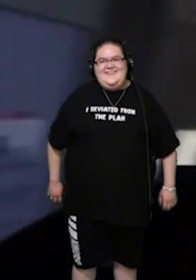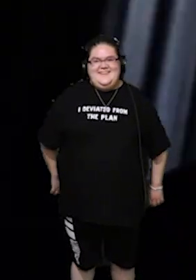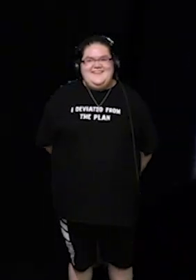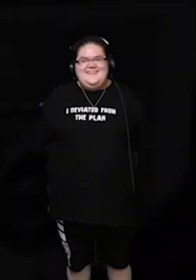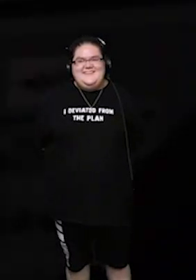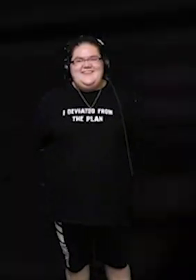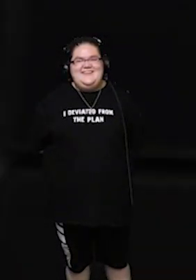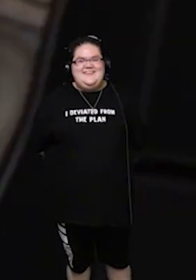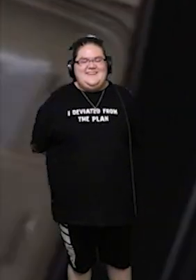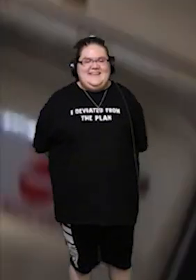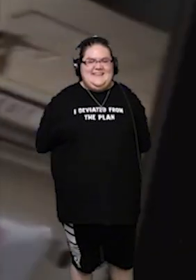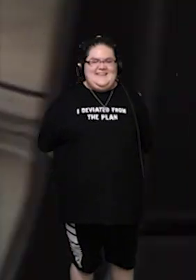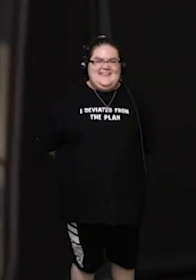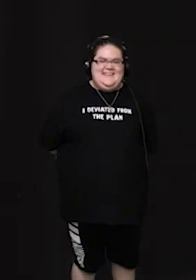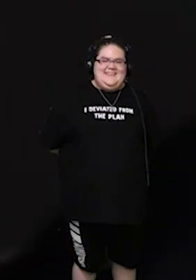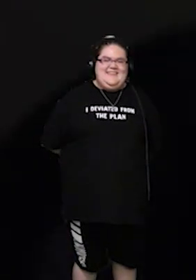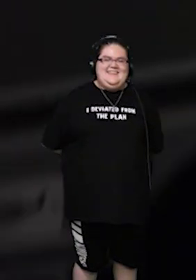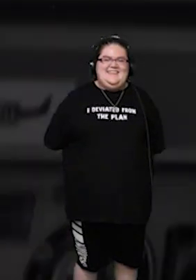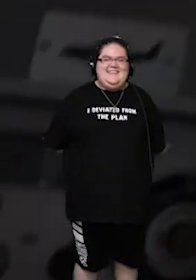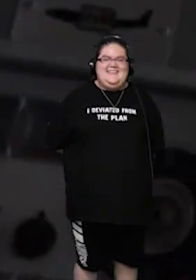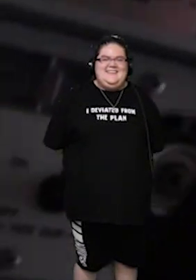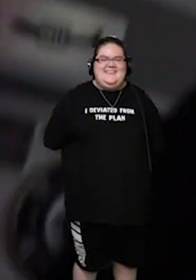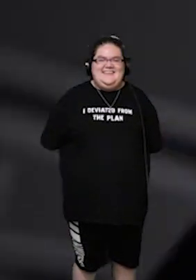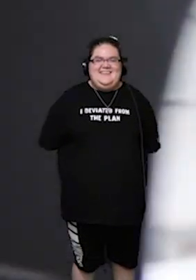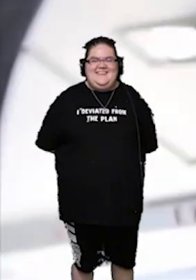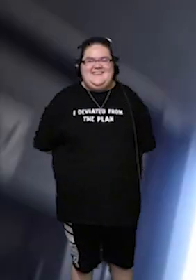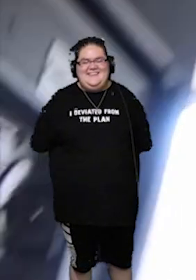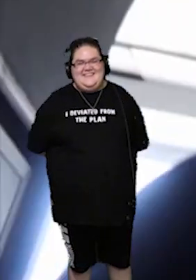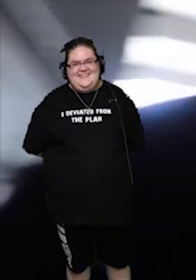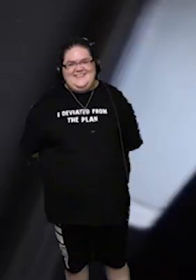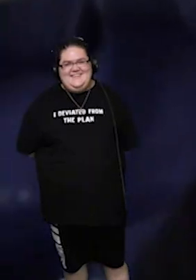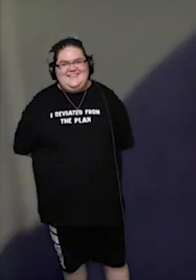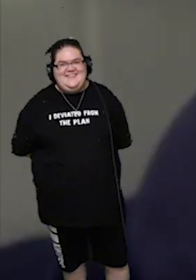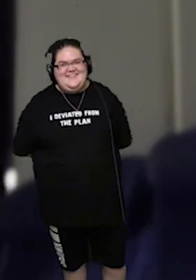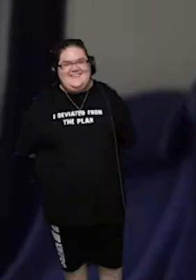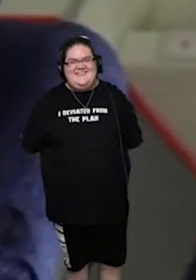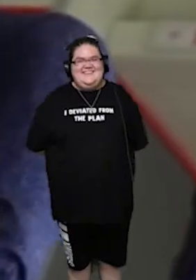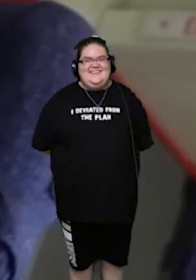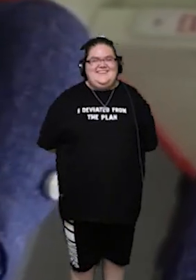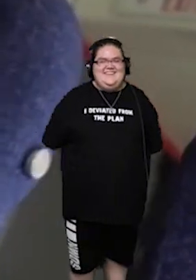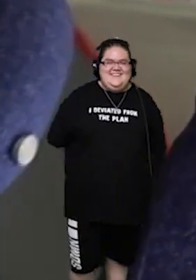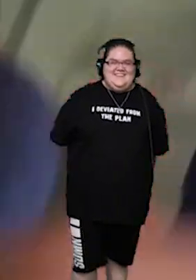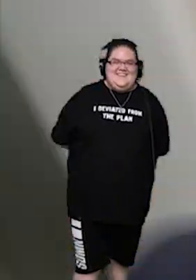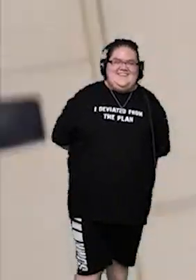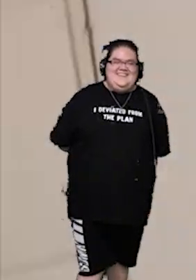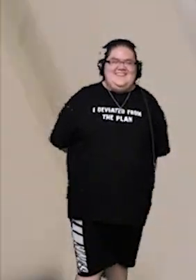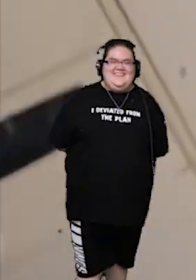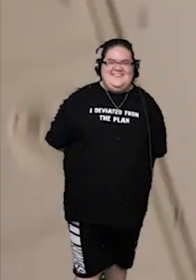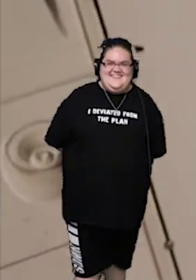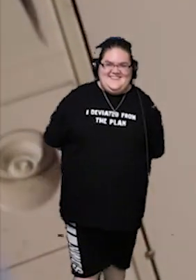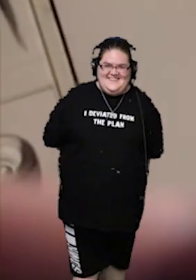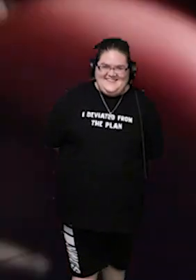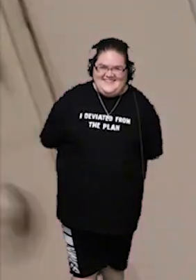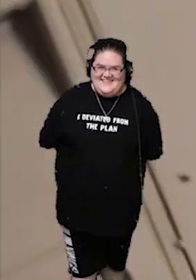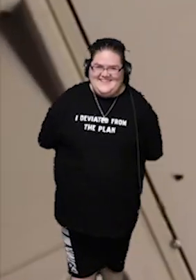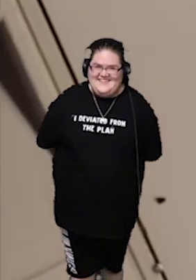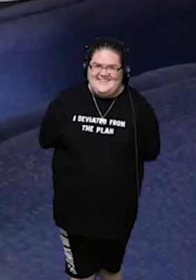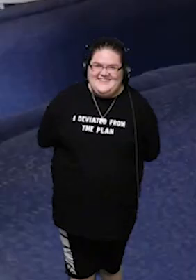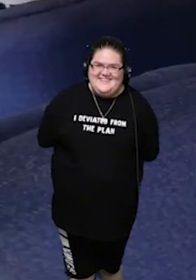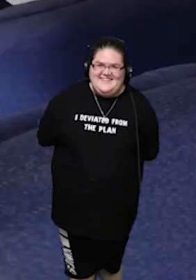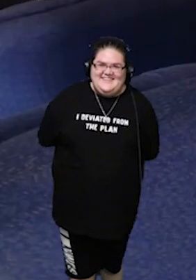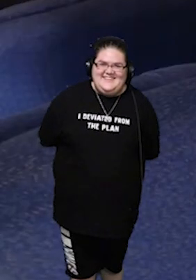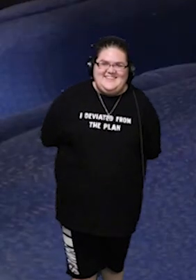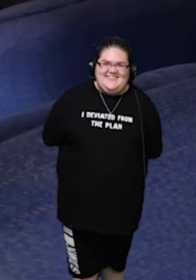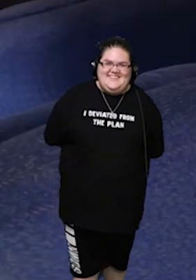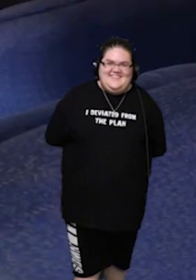Oh, wow, guys. So now we just got to find JJ and Josh. She just moved. No, wait, don't move. They're still there. Shit, wait, I'll cover.